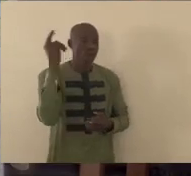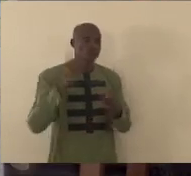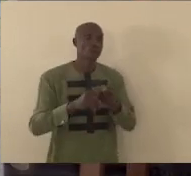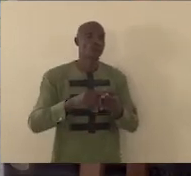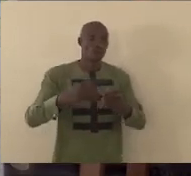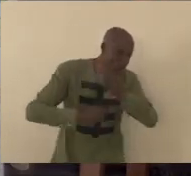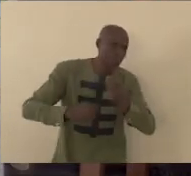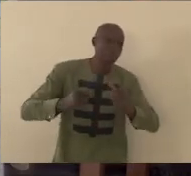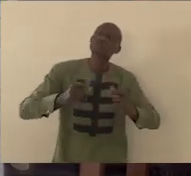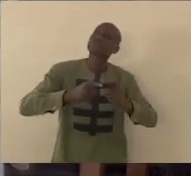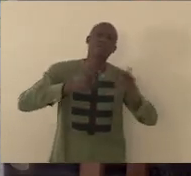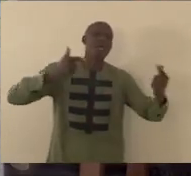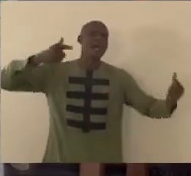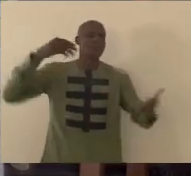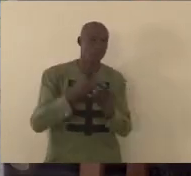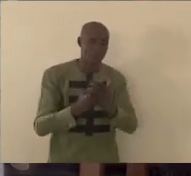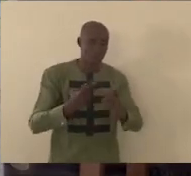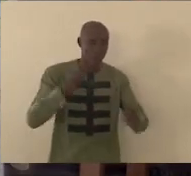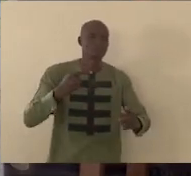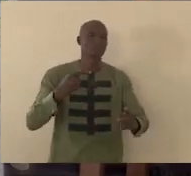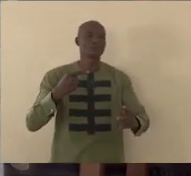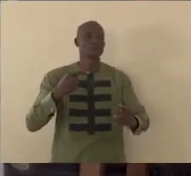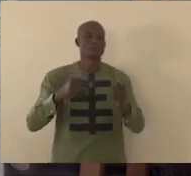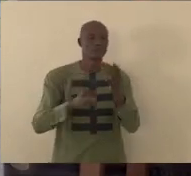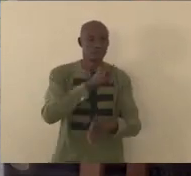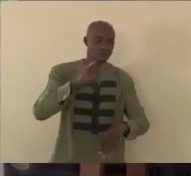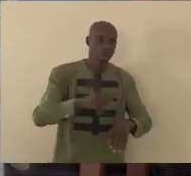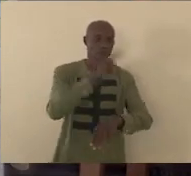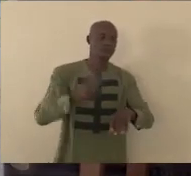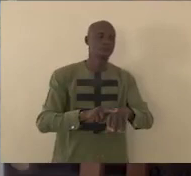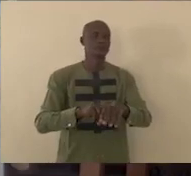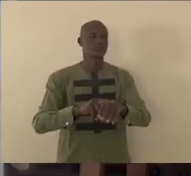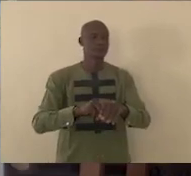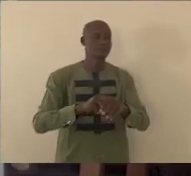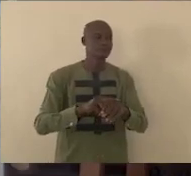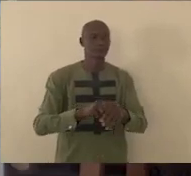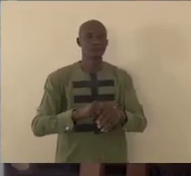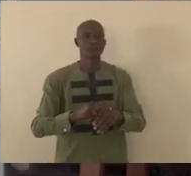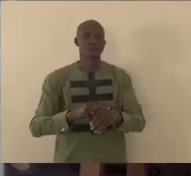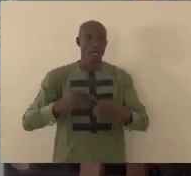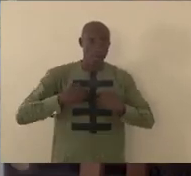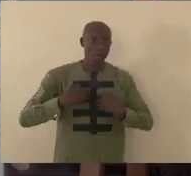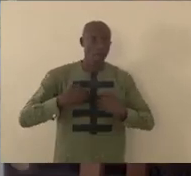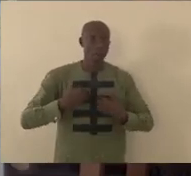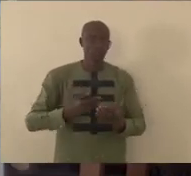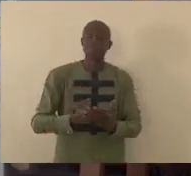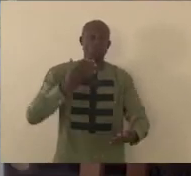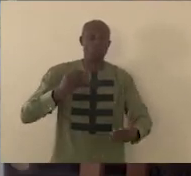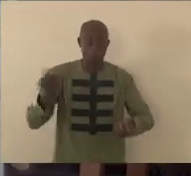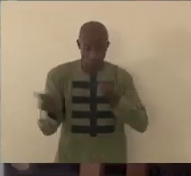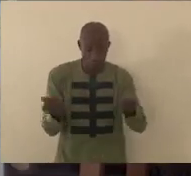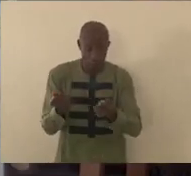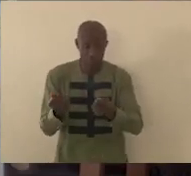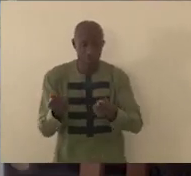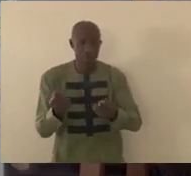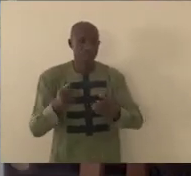to have looted staggering amounts from the nation's treasury, riding exotic cars with police escort, living in palatial